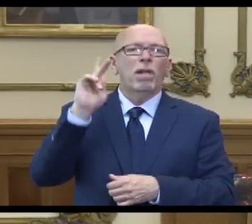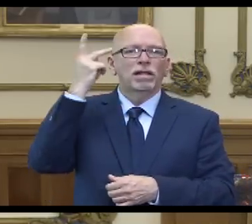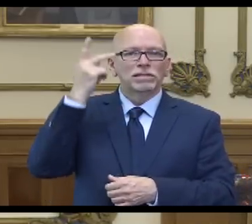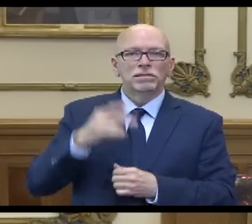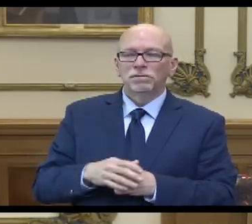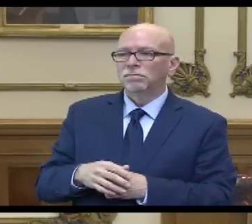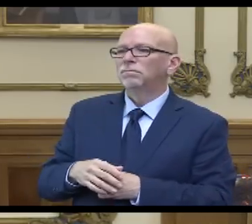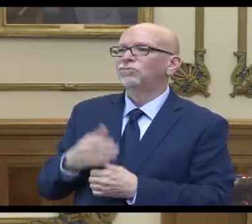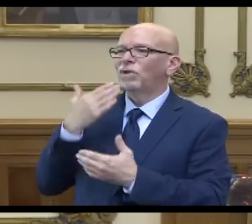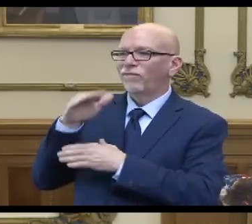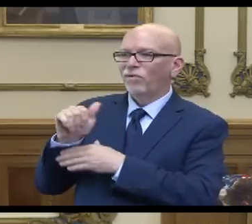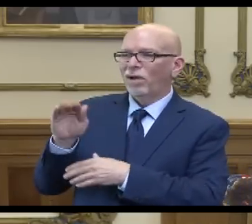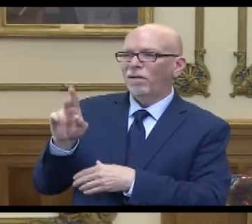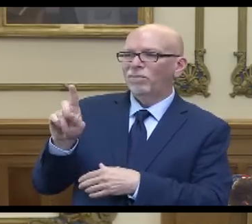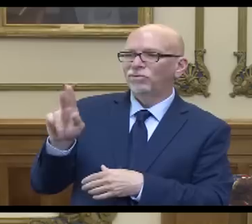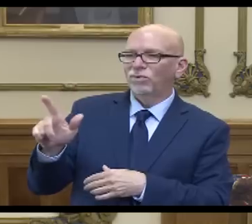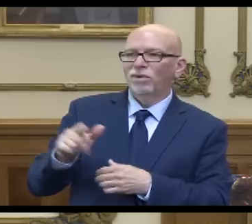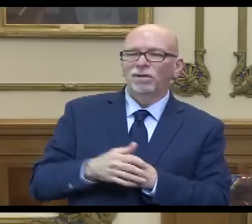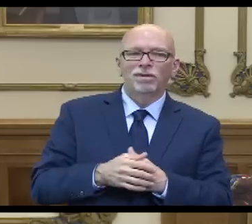Abdul.